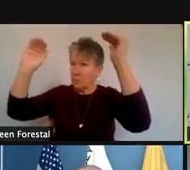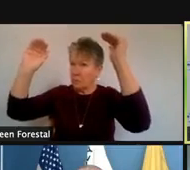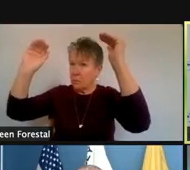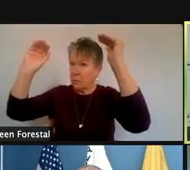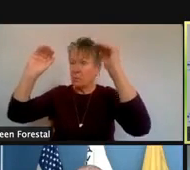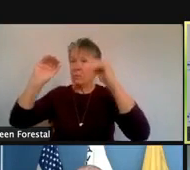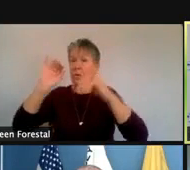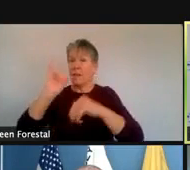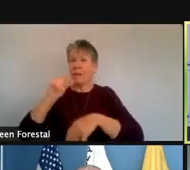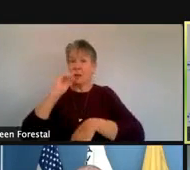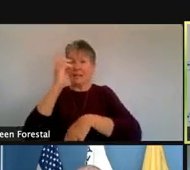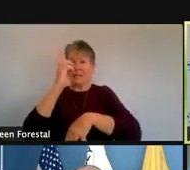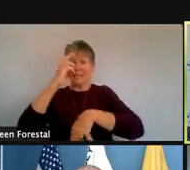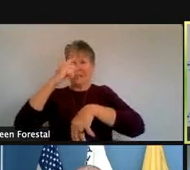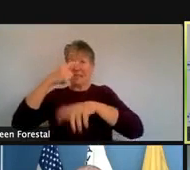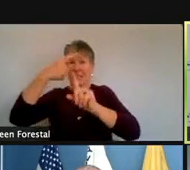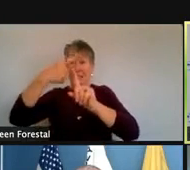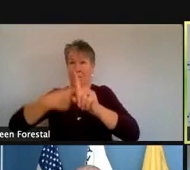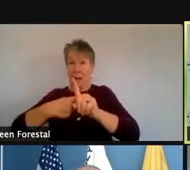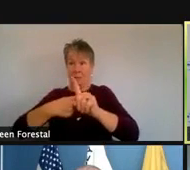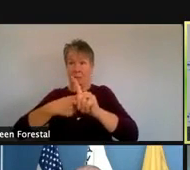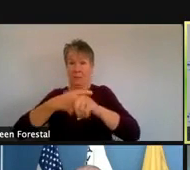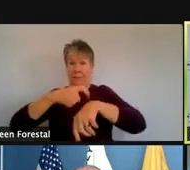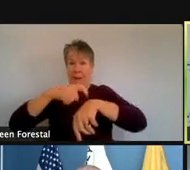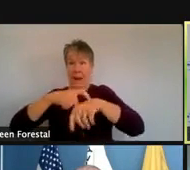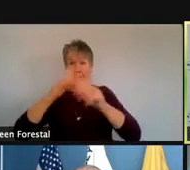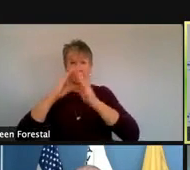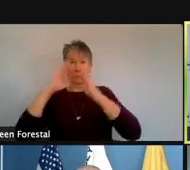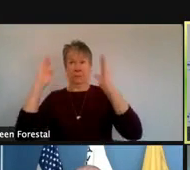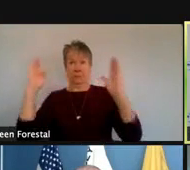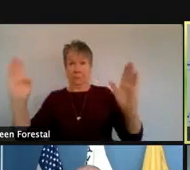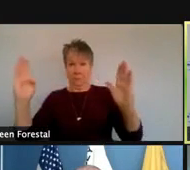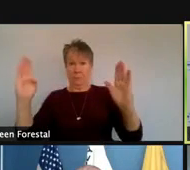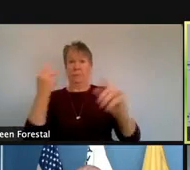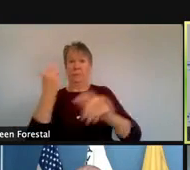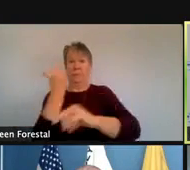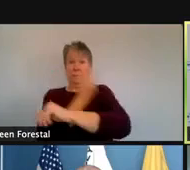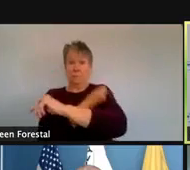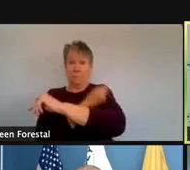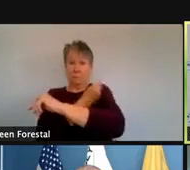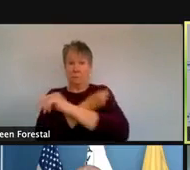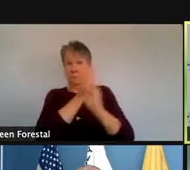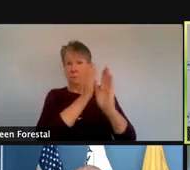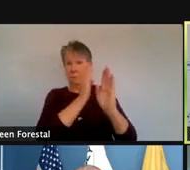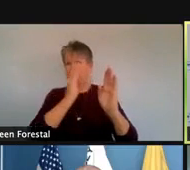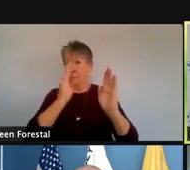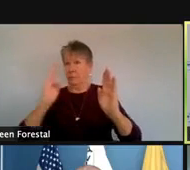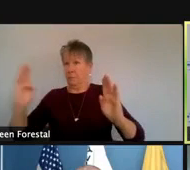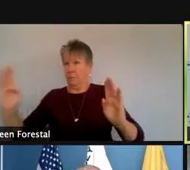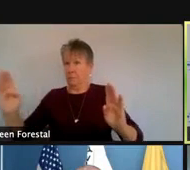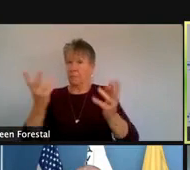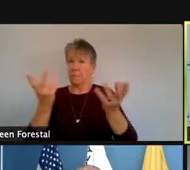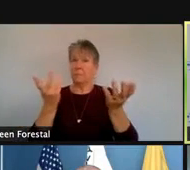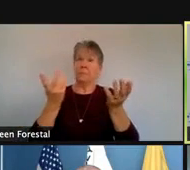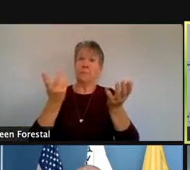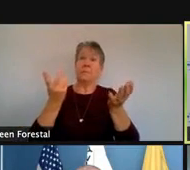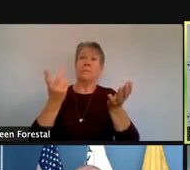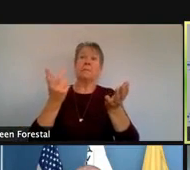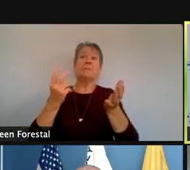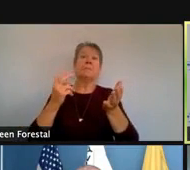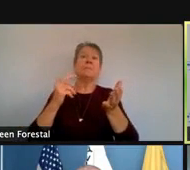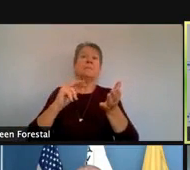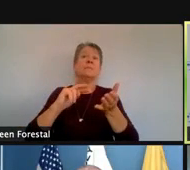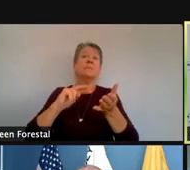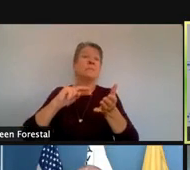81,000 individuals a day, 5 days a week, or about 3,200 a